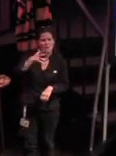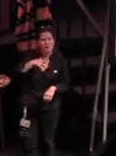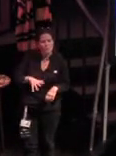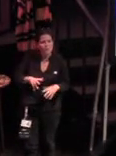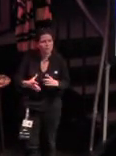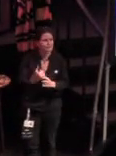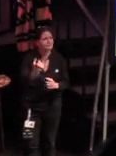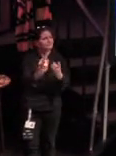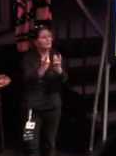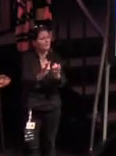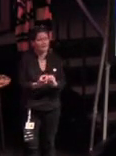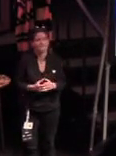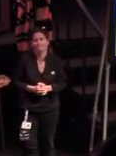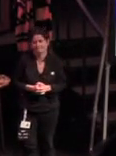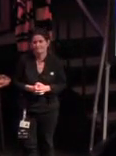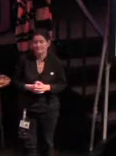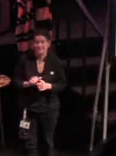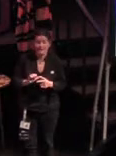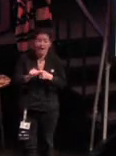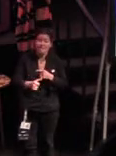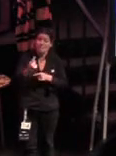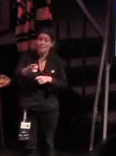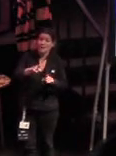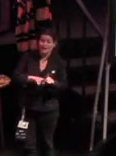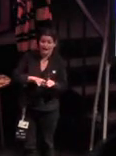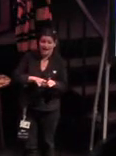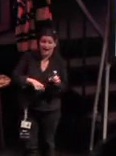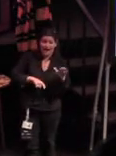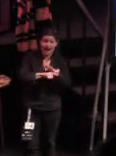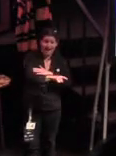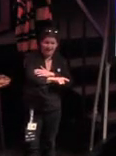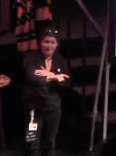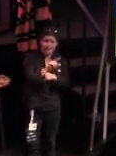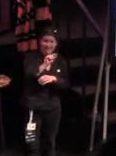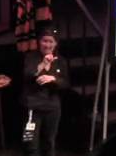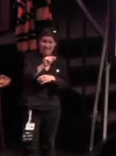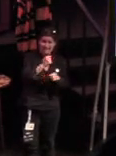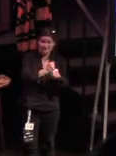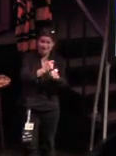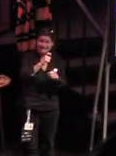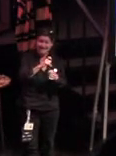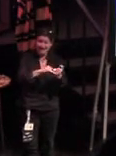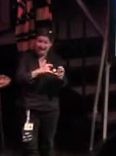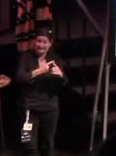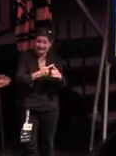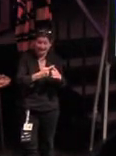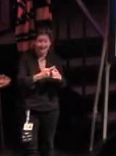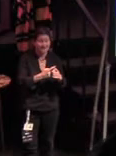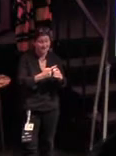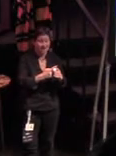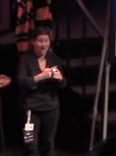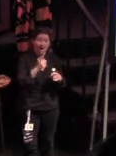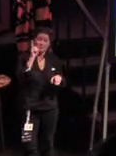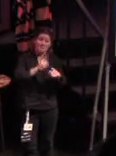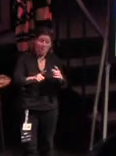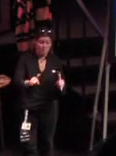After a year, I left with 11 GCSEs A star to C, and I was the most awarded young person to ever have gone through